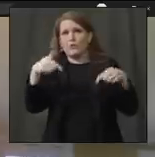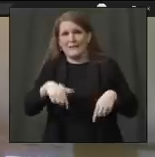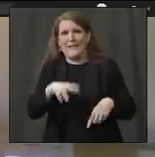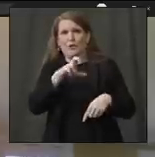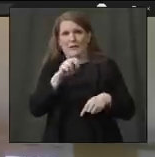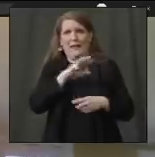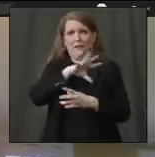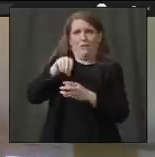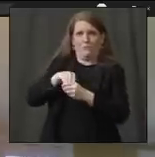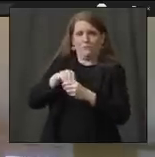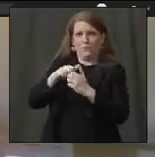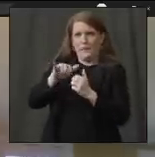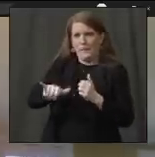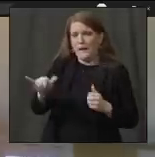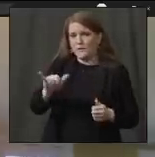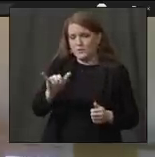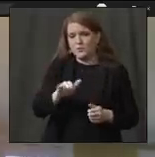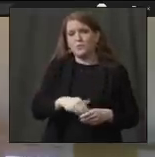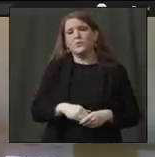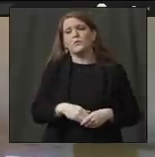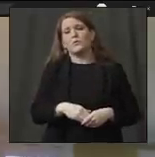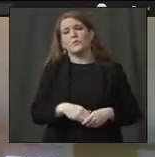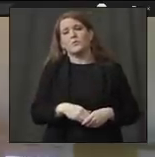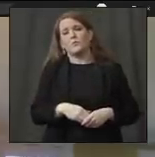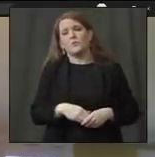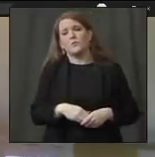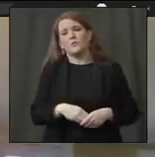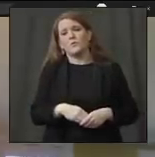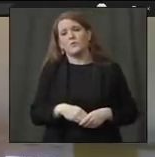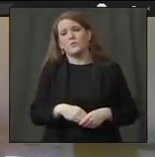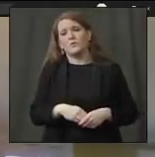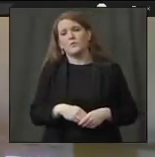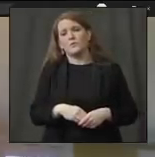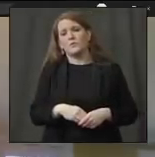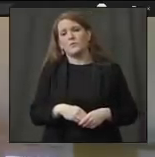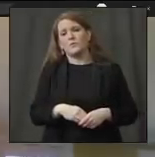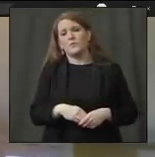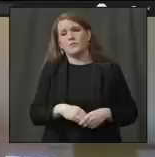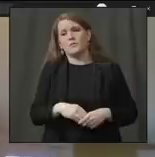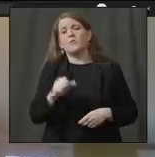They have been saying that there will be, limited brands, but not